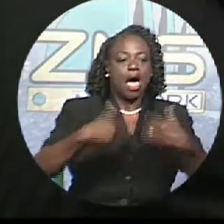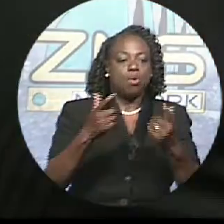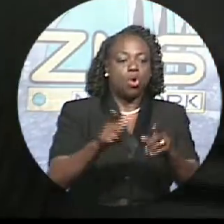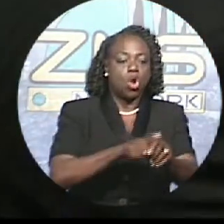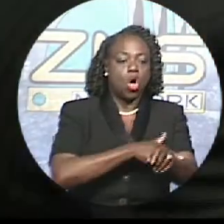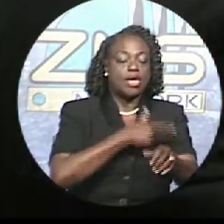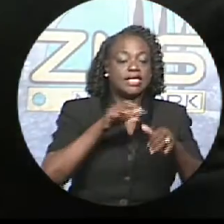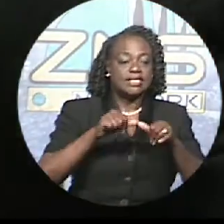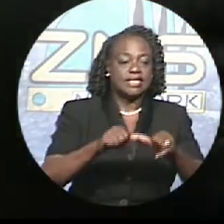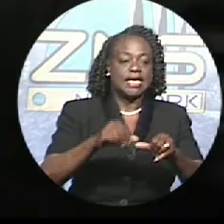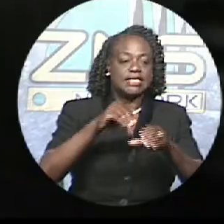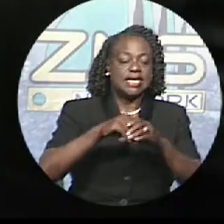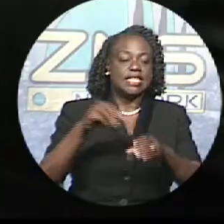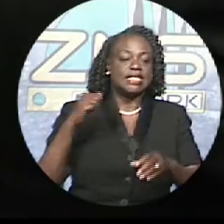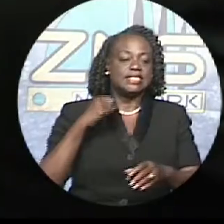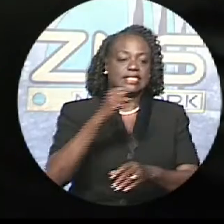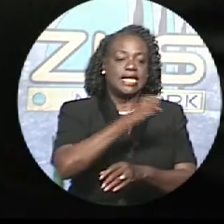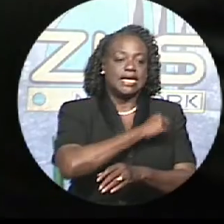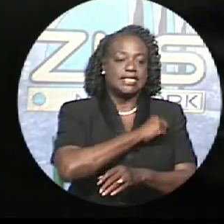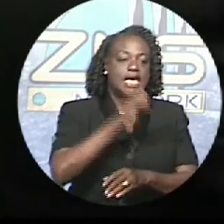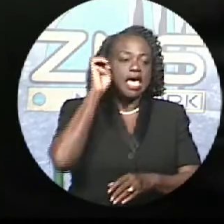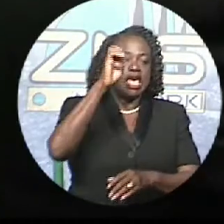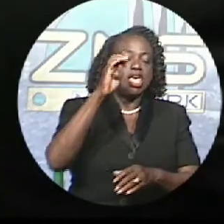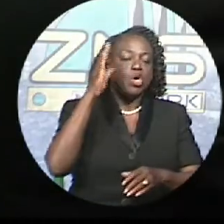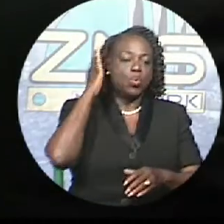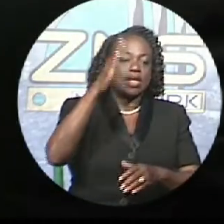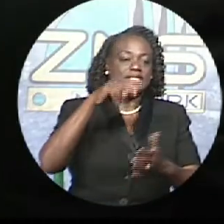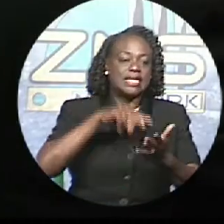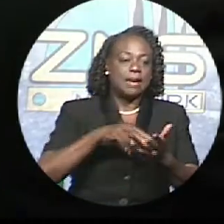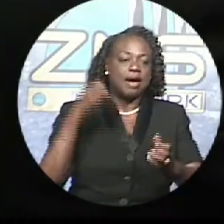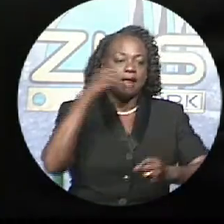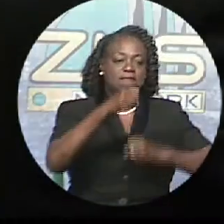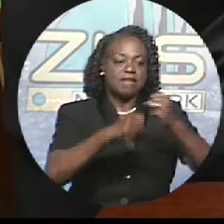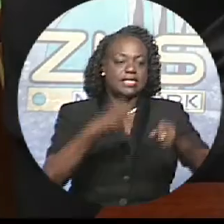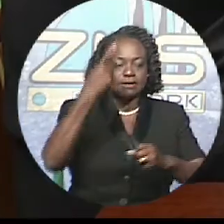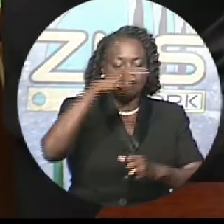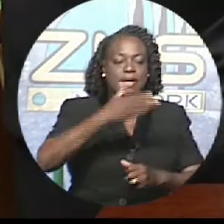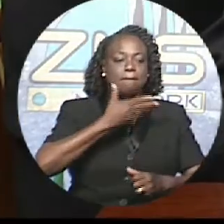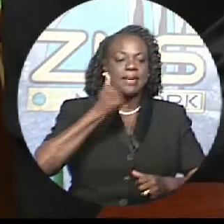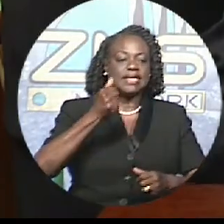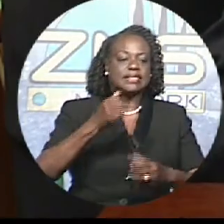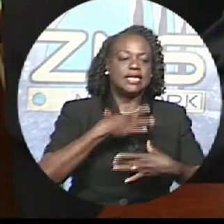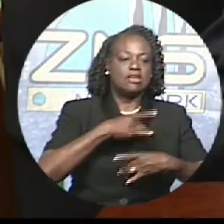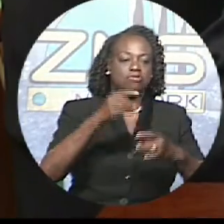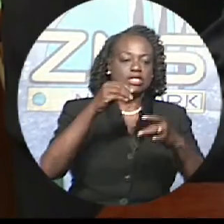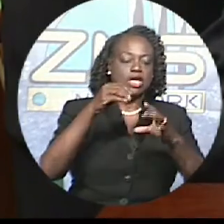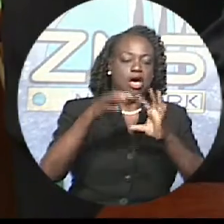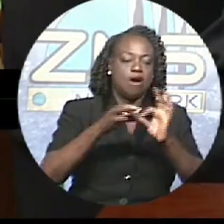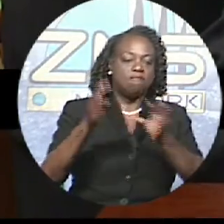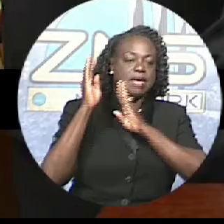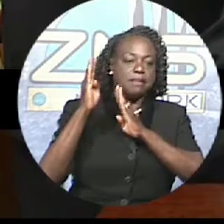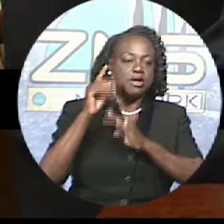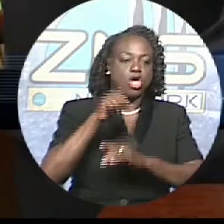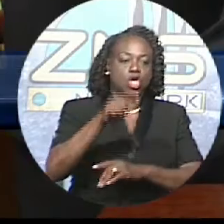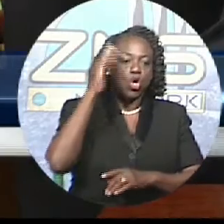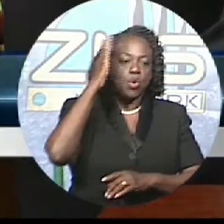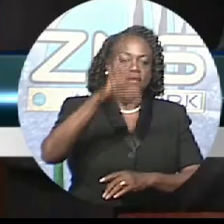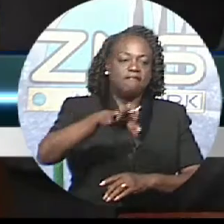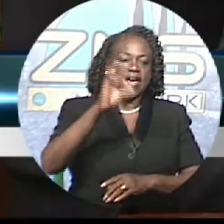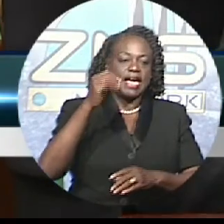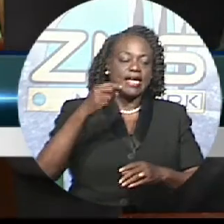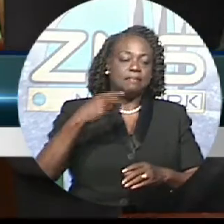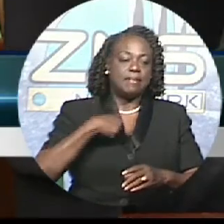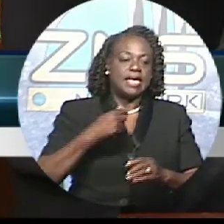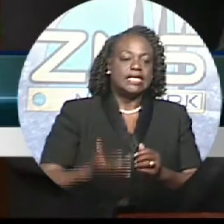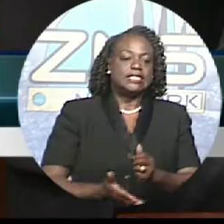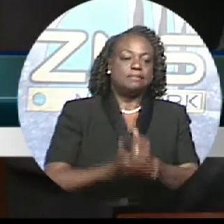Senate, his intention is to stand up and fight for what is the best interest of Bahamians. You will find me supporting the environmental movement,